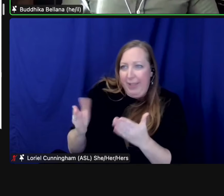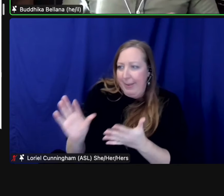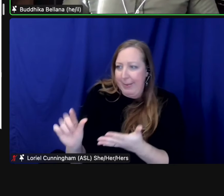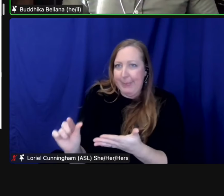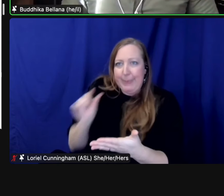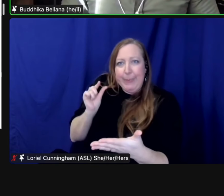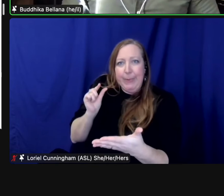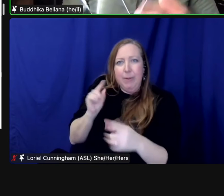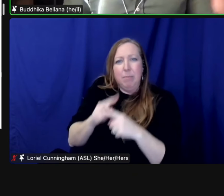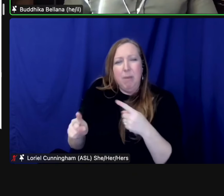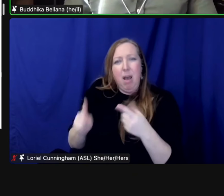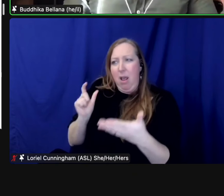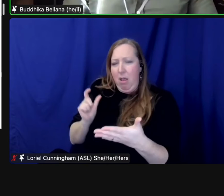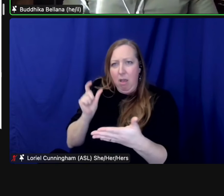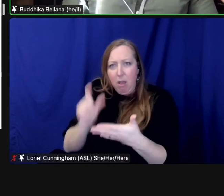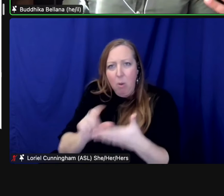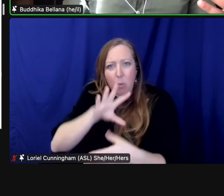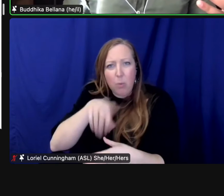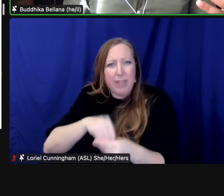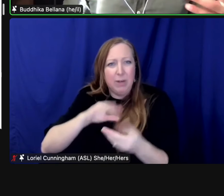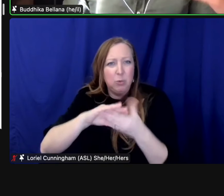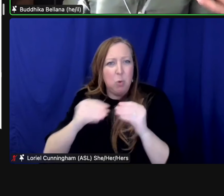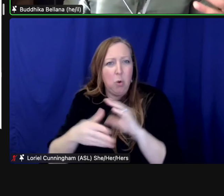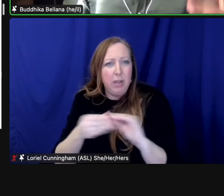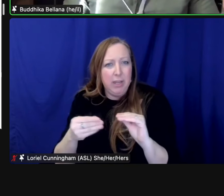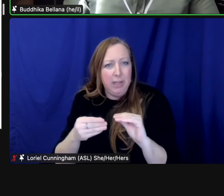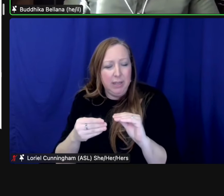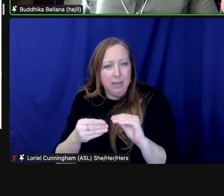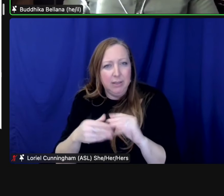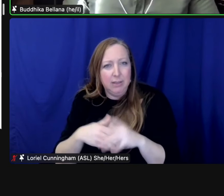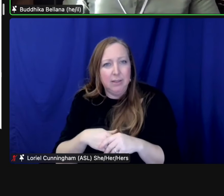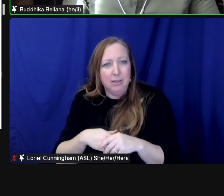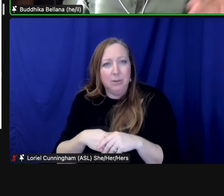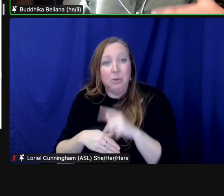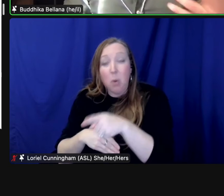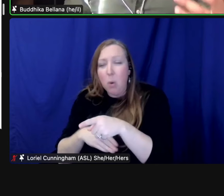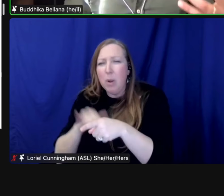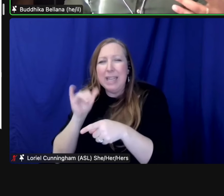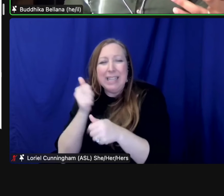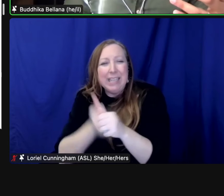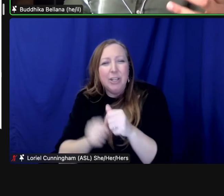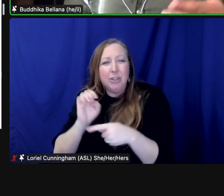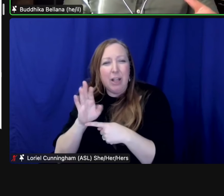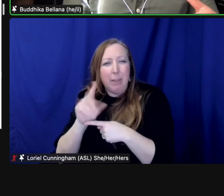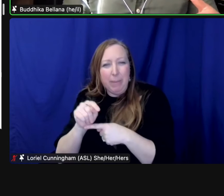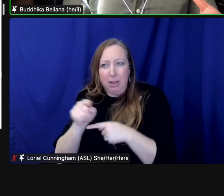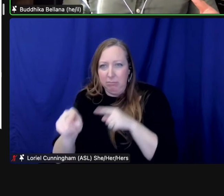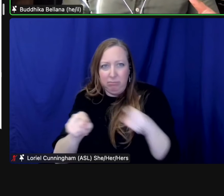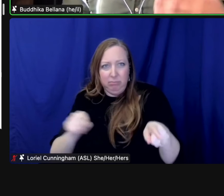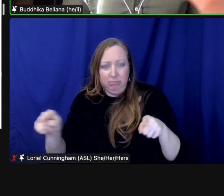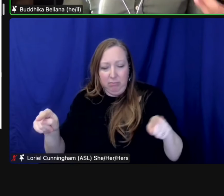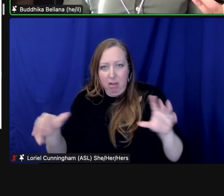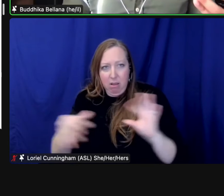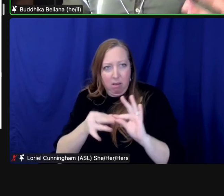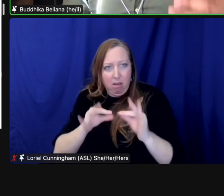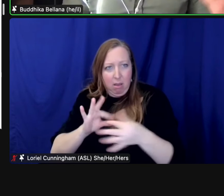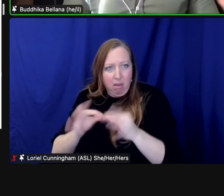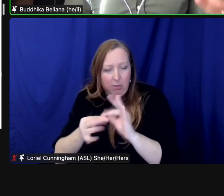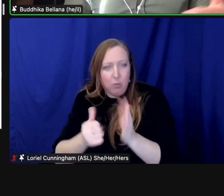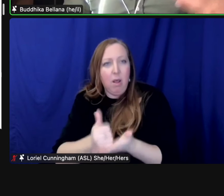And beyond these across-element associations that are kind of critical for understanding a story, you